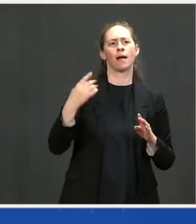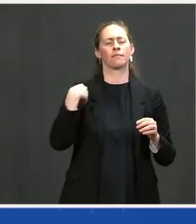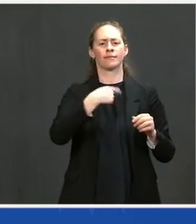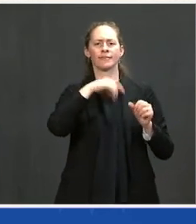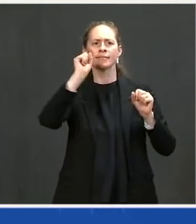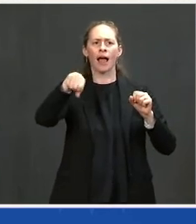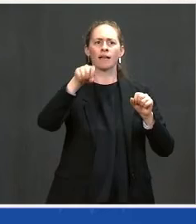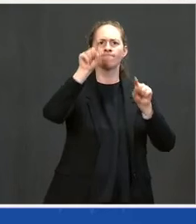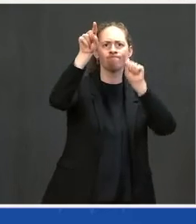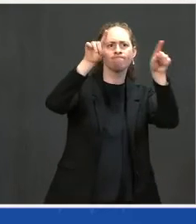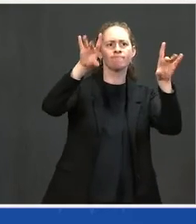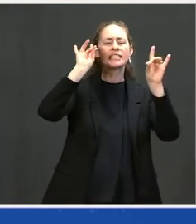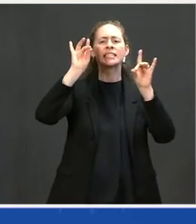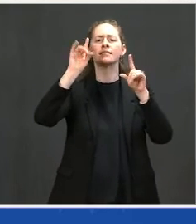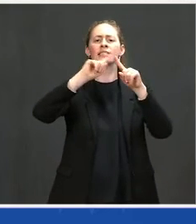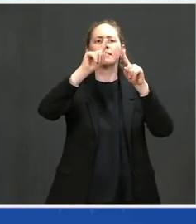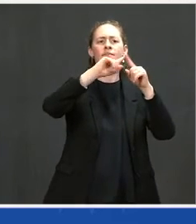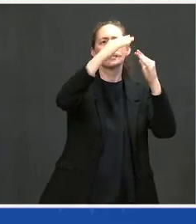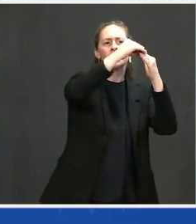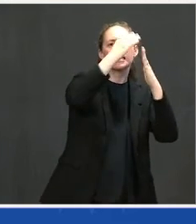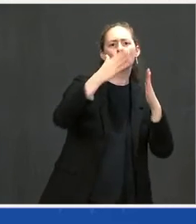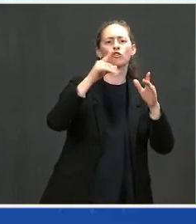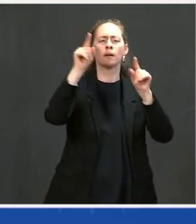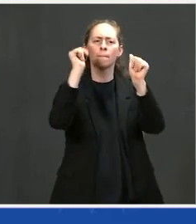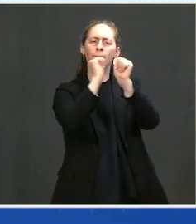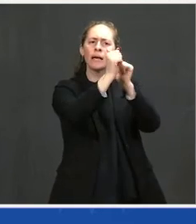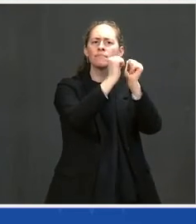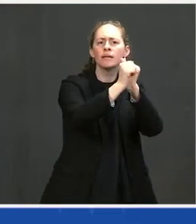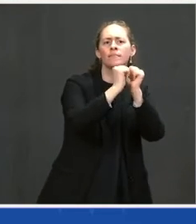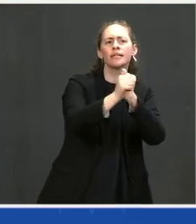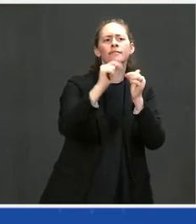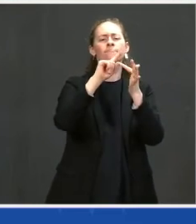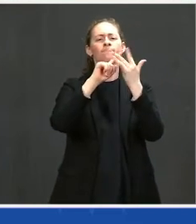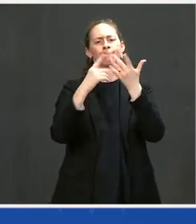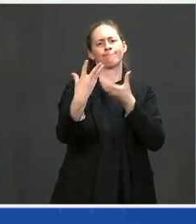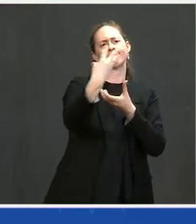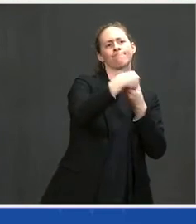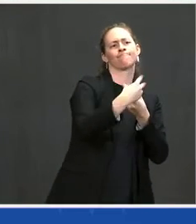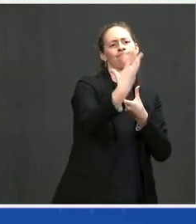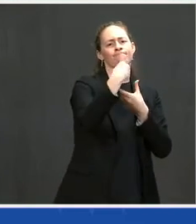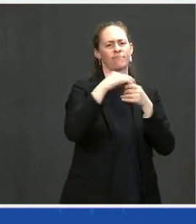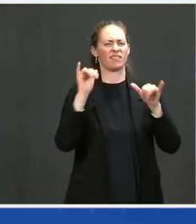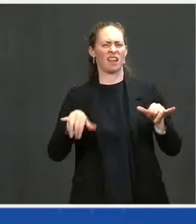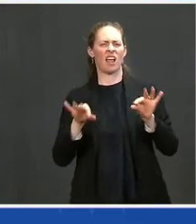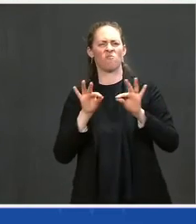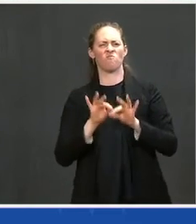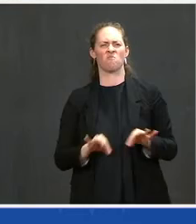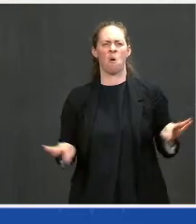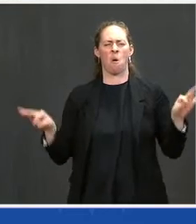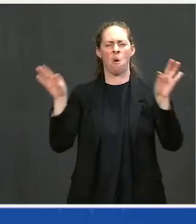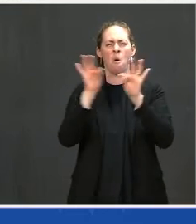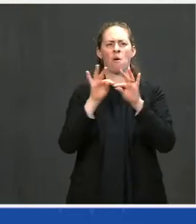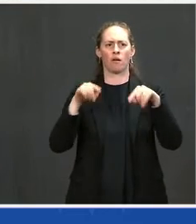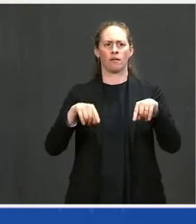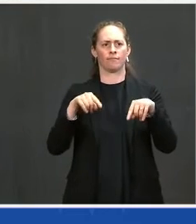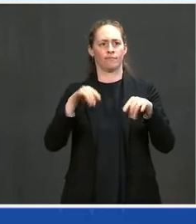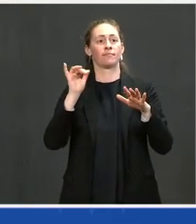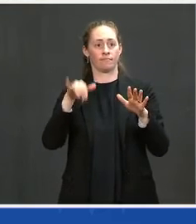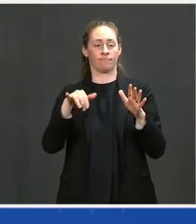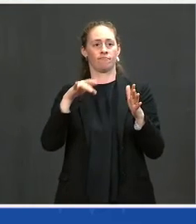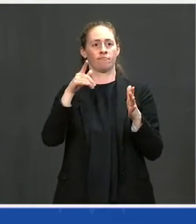It is clear, absolutely clear, and most of the scholars I dealt with at Penn agree with me around the